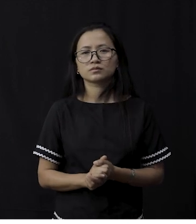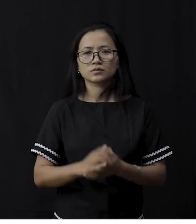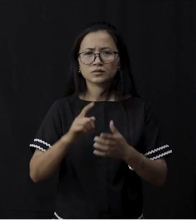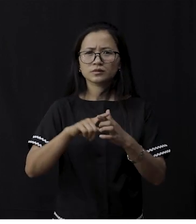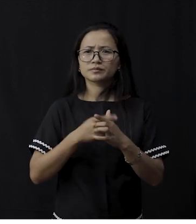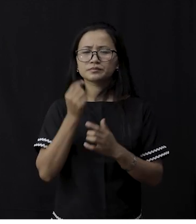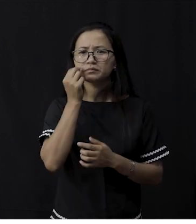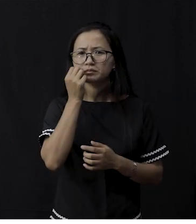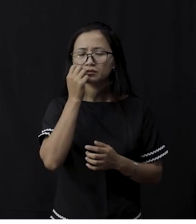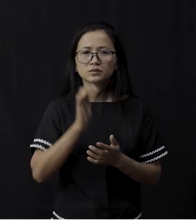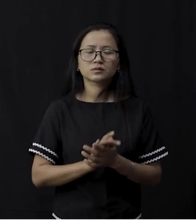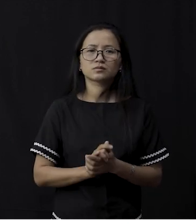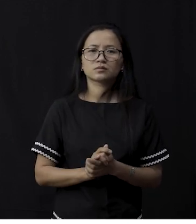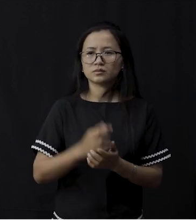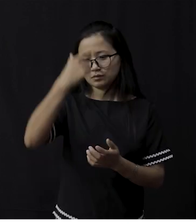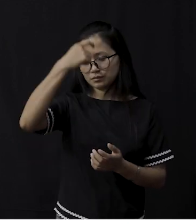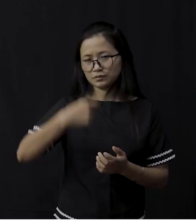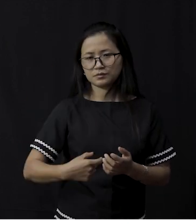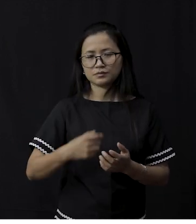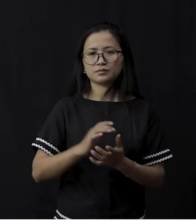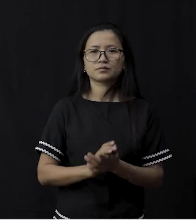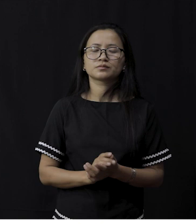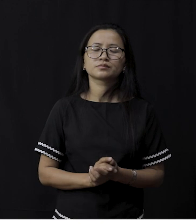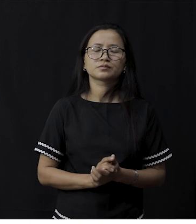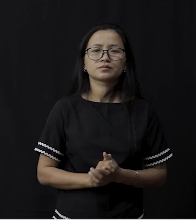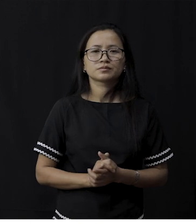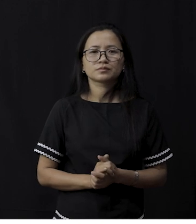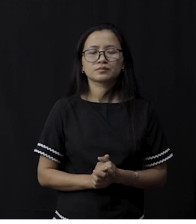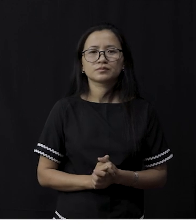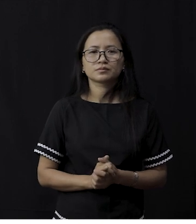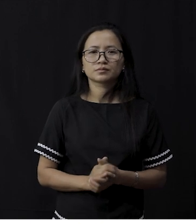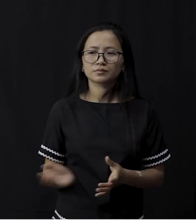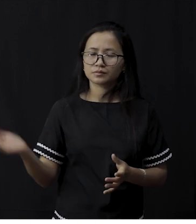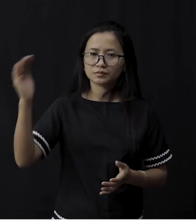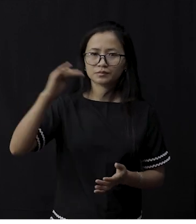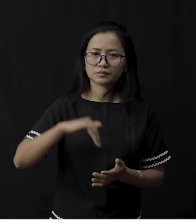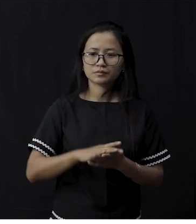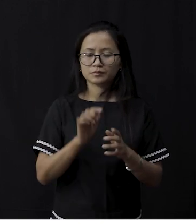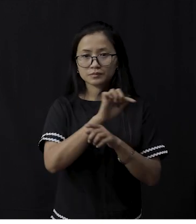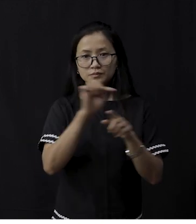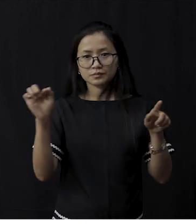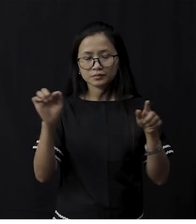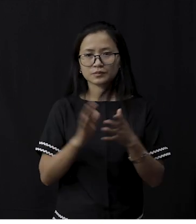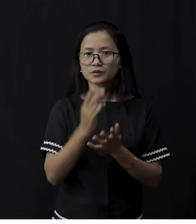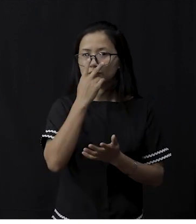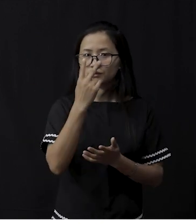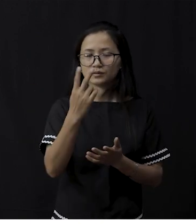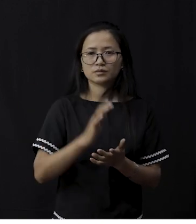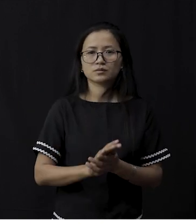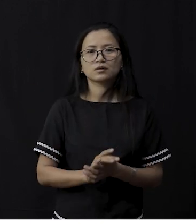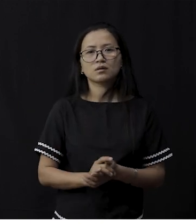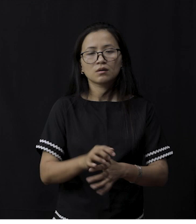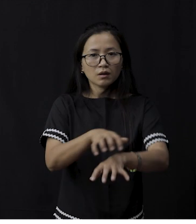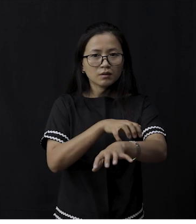a noun. Kohima, a name of a place. Then comes your next sentence. I saw a